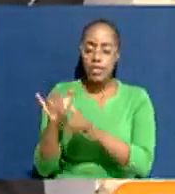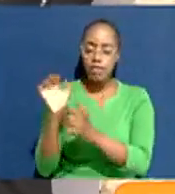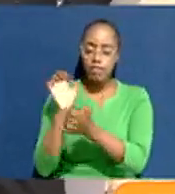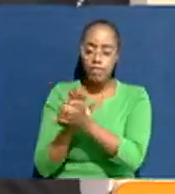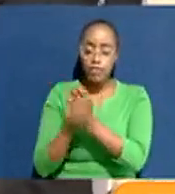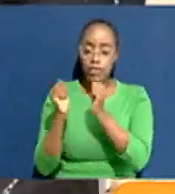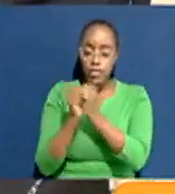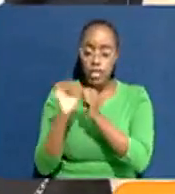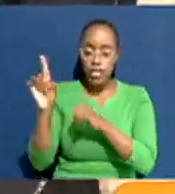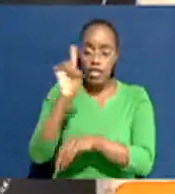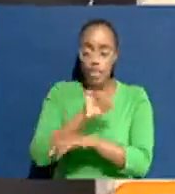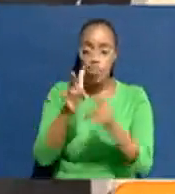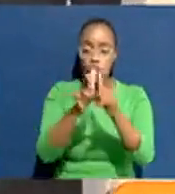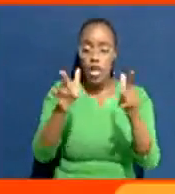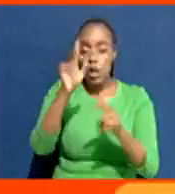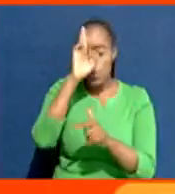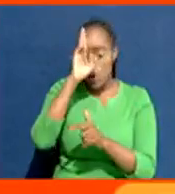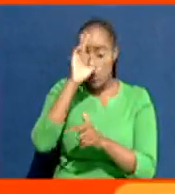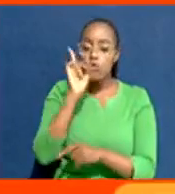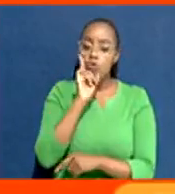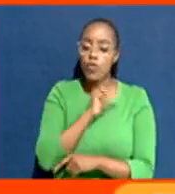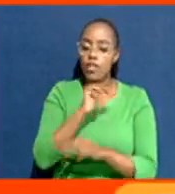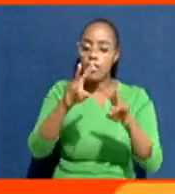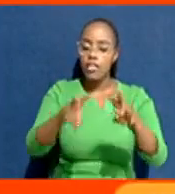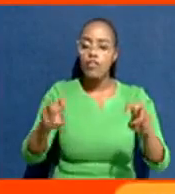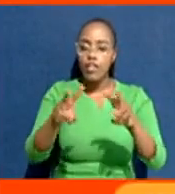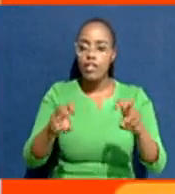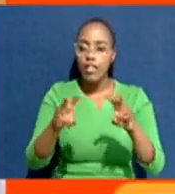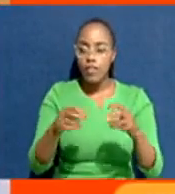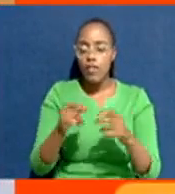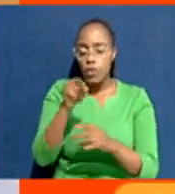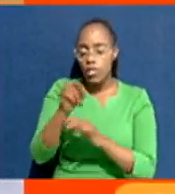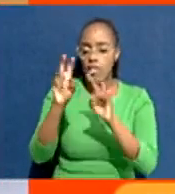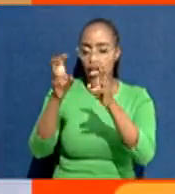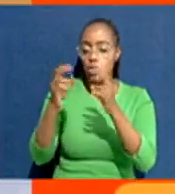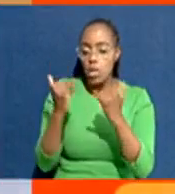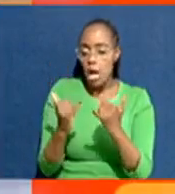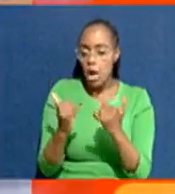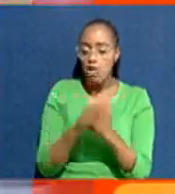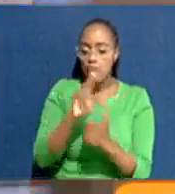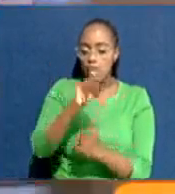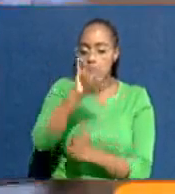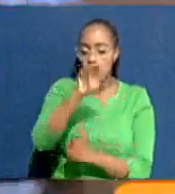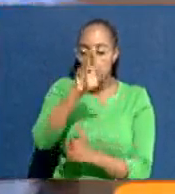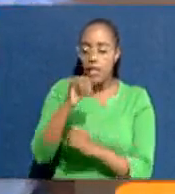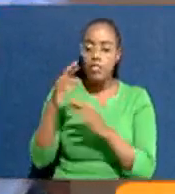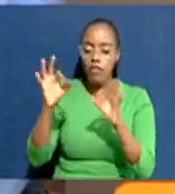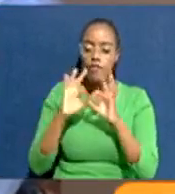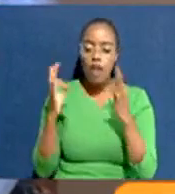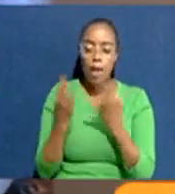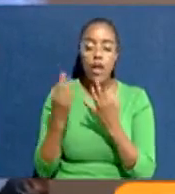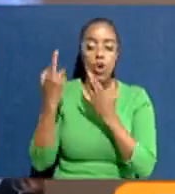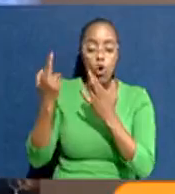custody for 10 days to allow police to conclude investigations into the matter. For now, Njeri's family hopes